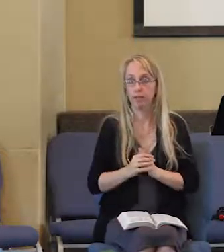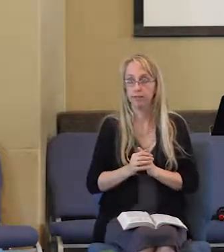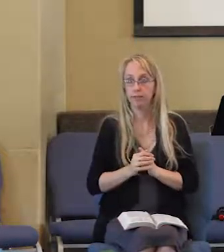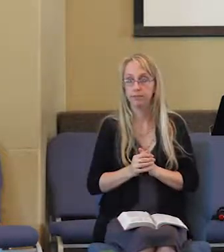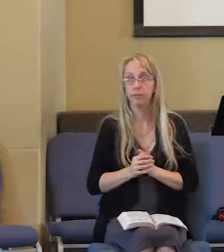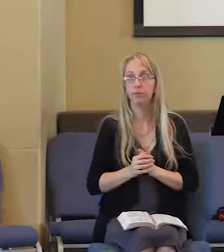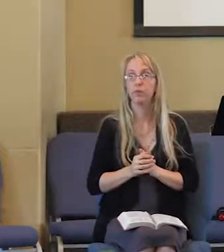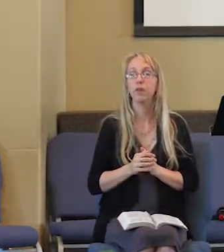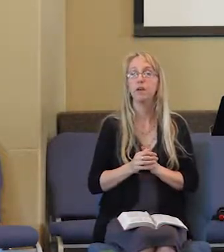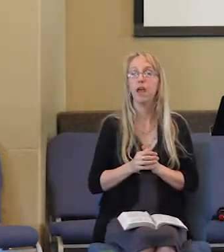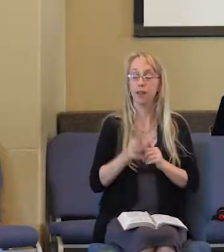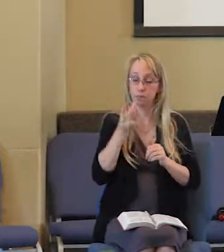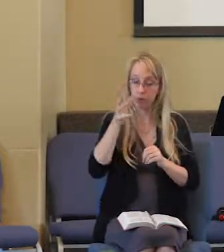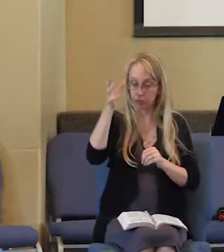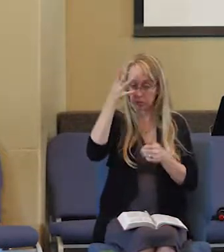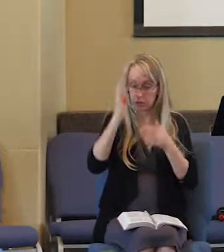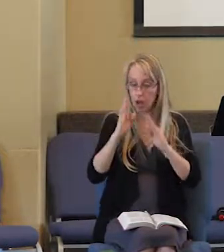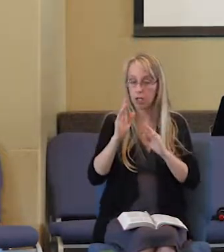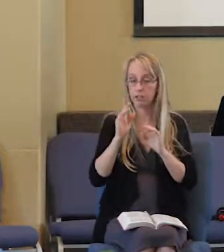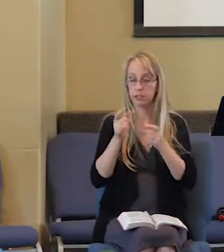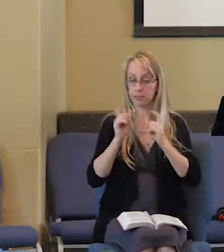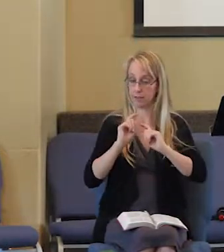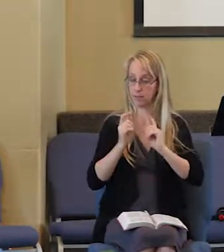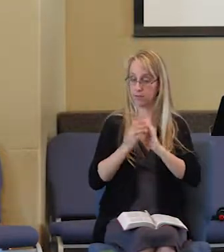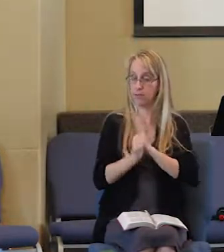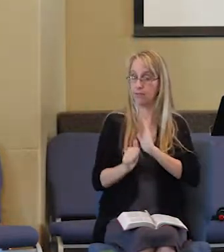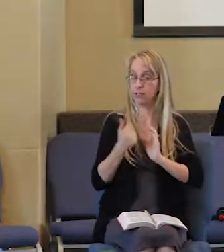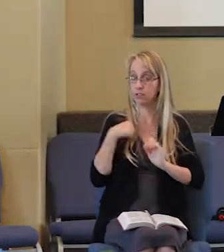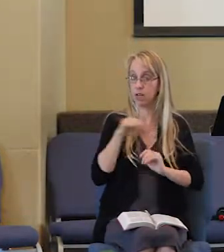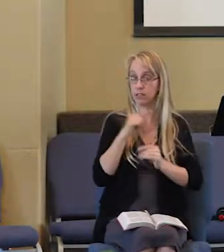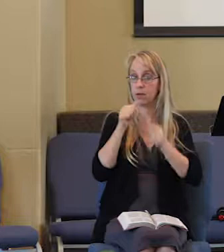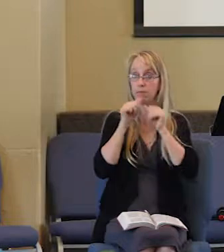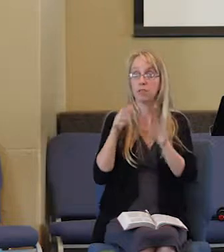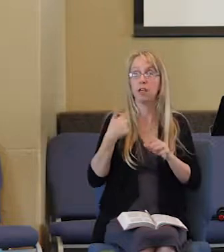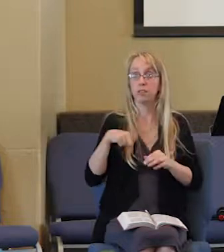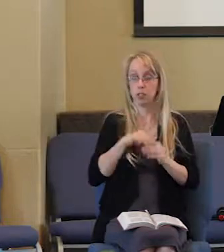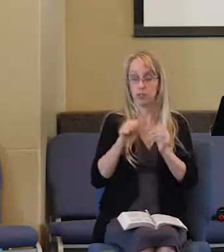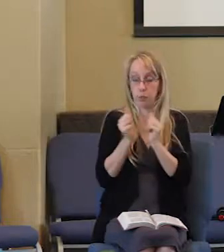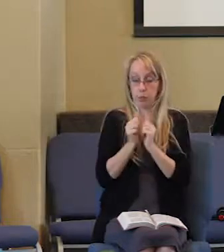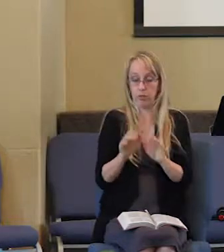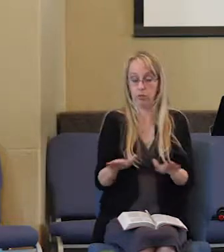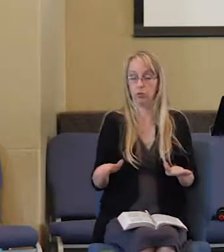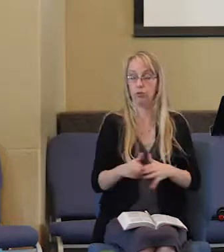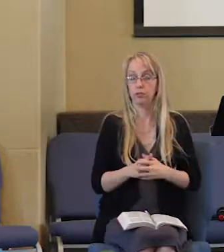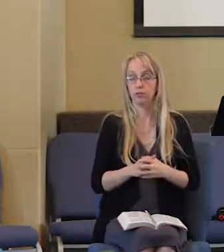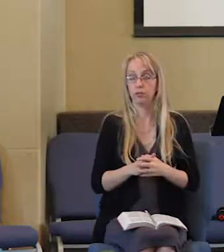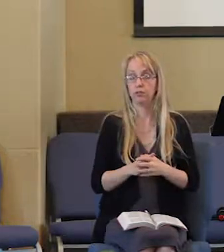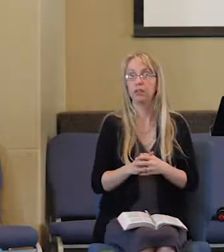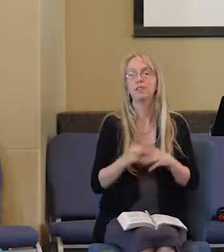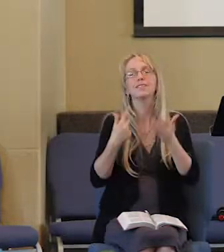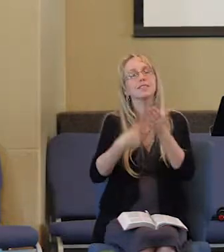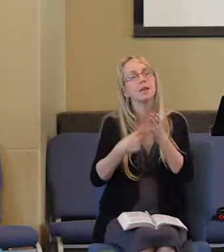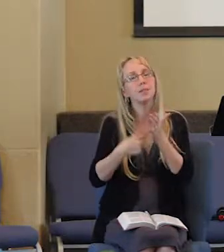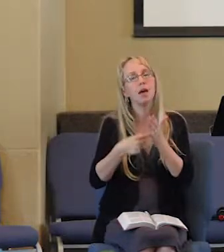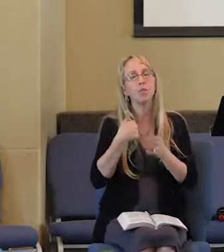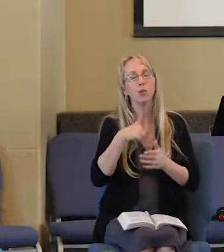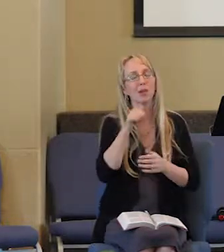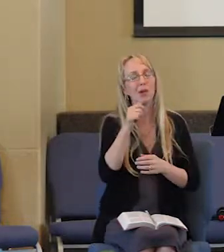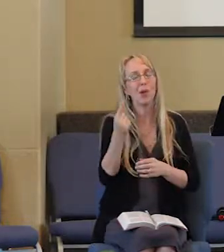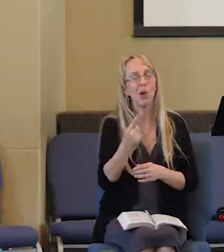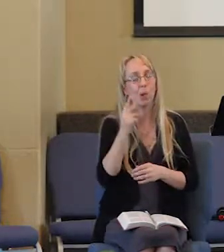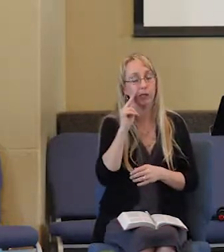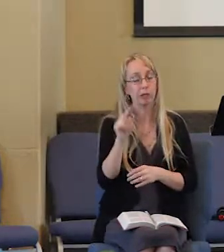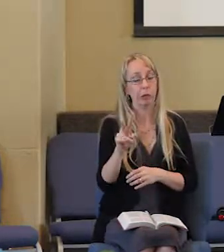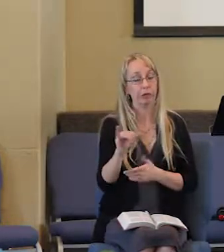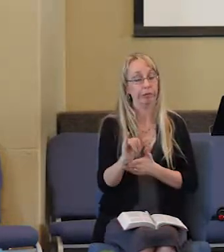As parents, God has gifted us and blessed us, if we're parents, with children. Sometimes we don't always